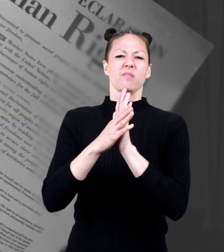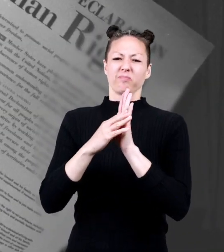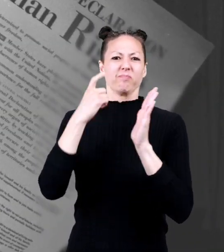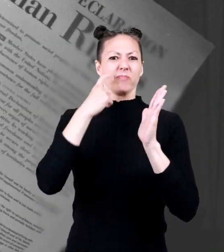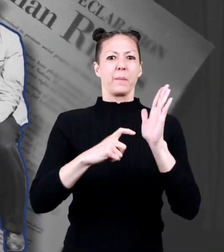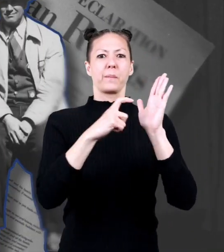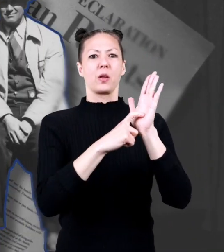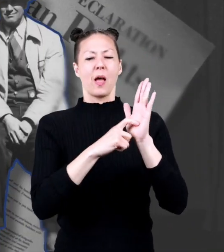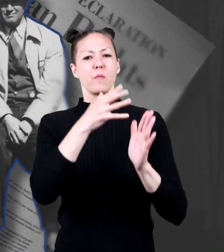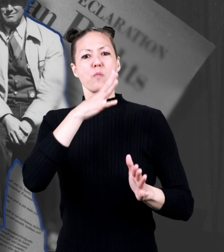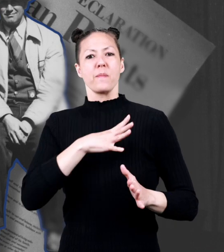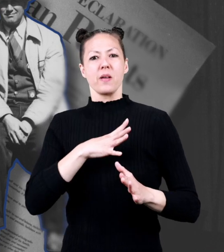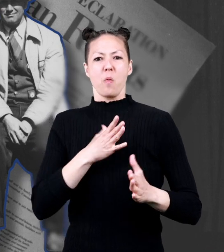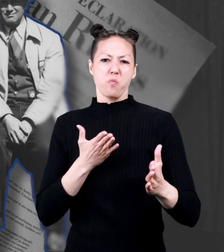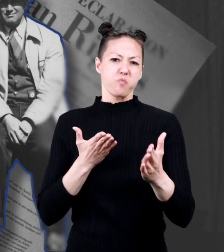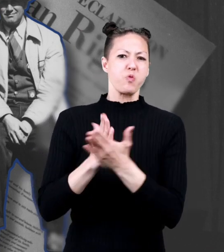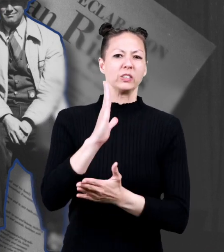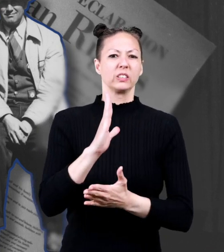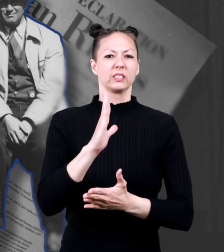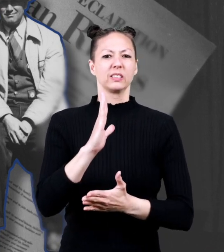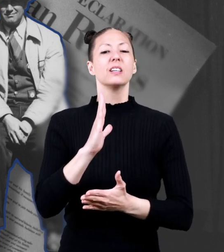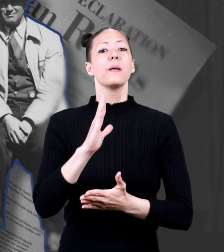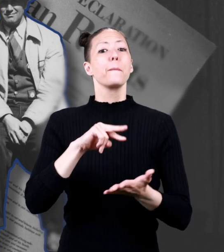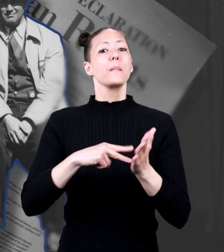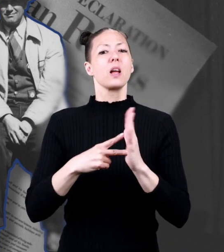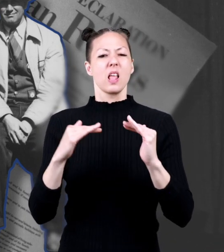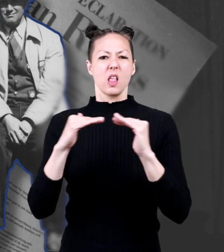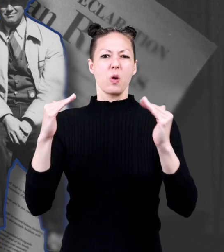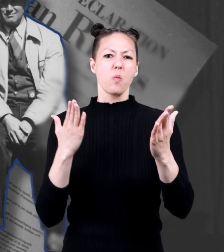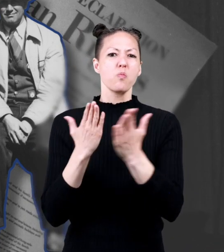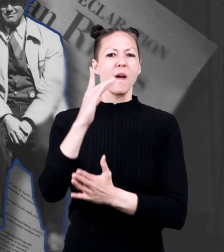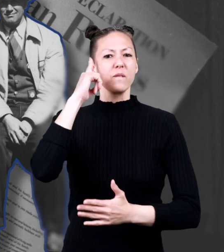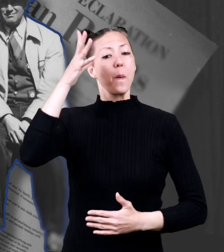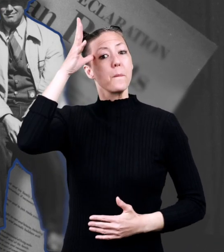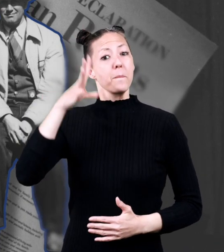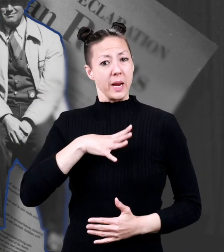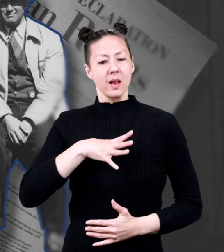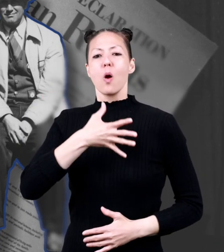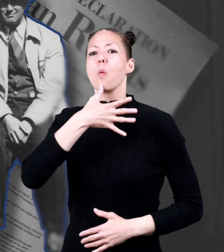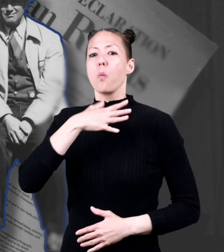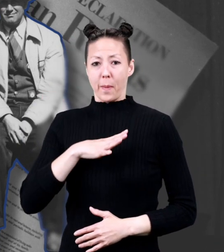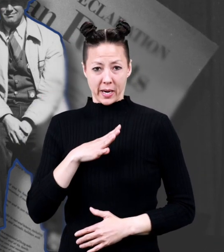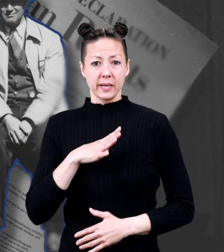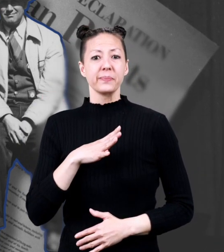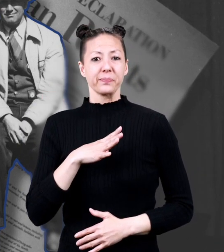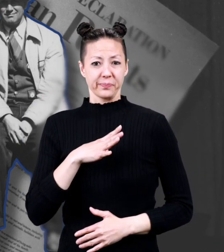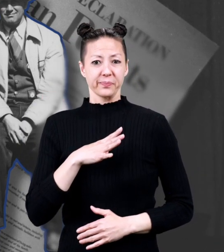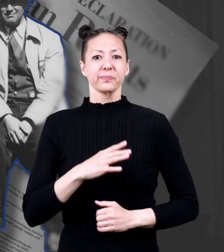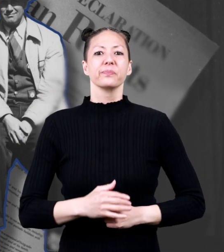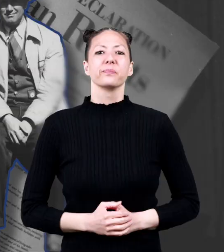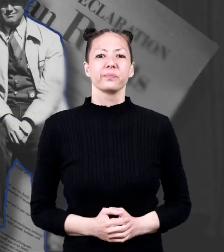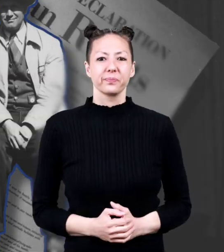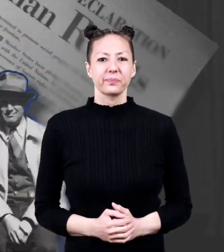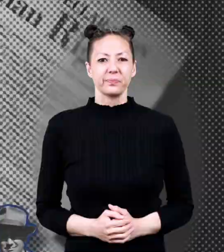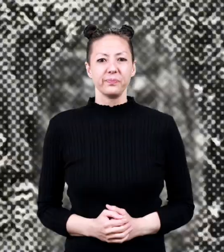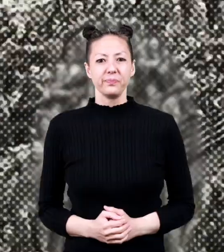became a symbol of women's rights and feminism, meaning equal rights for men and